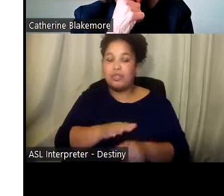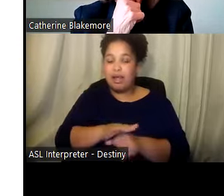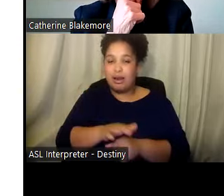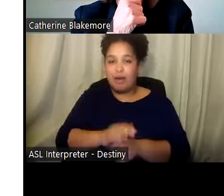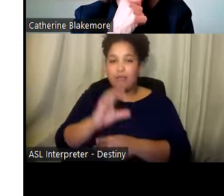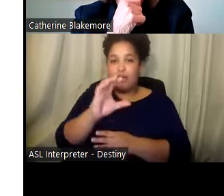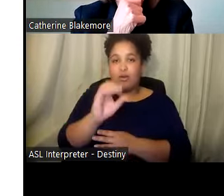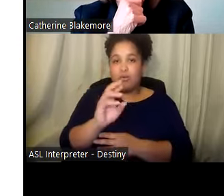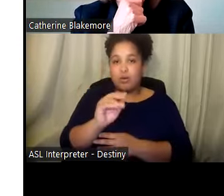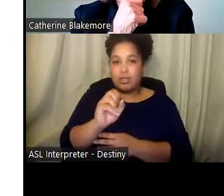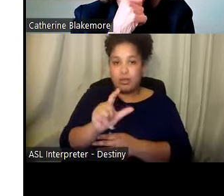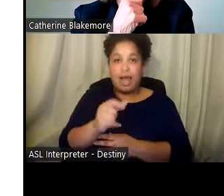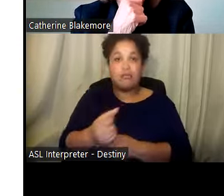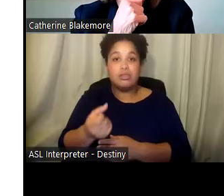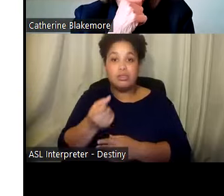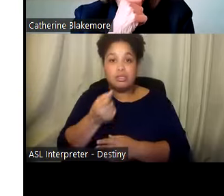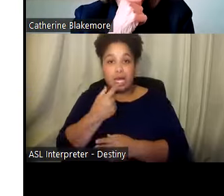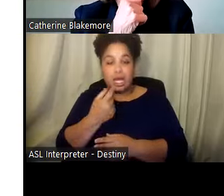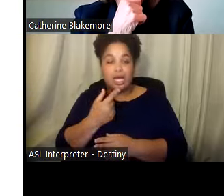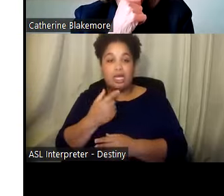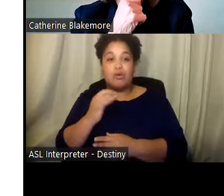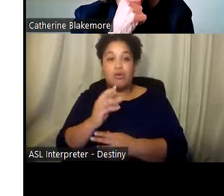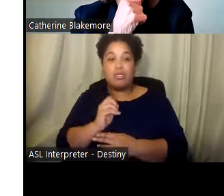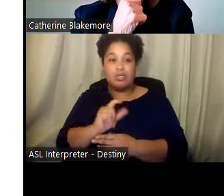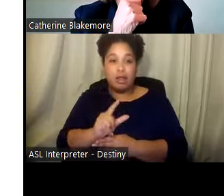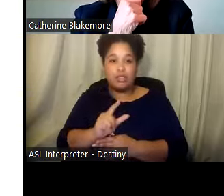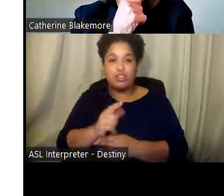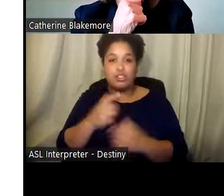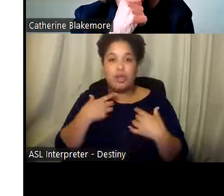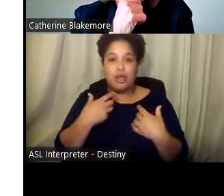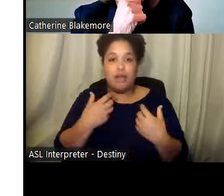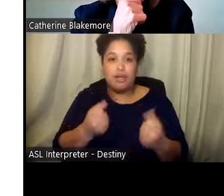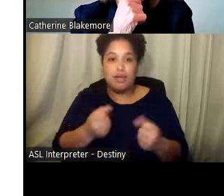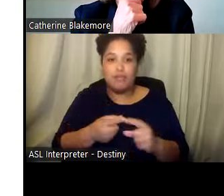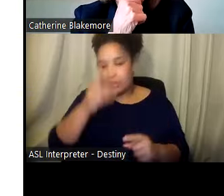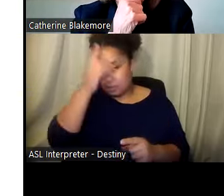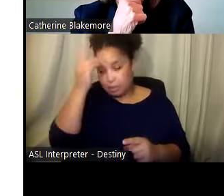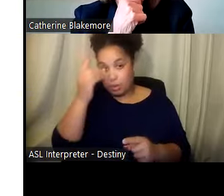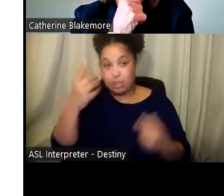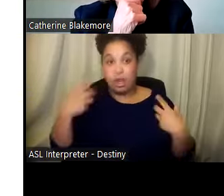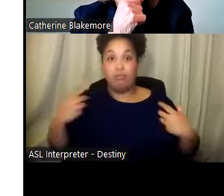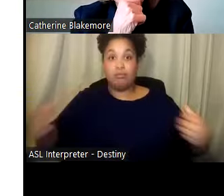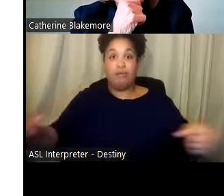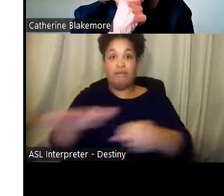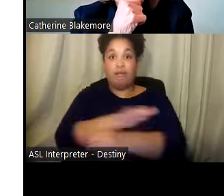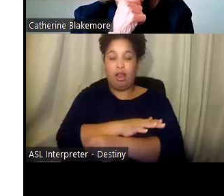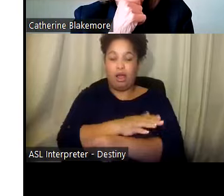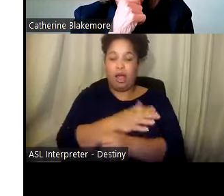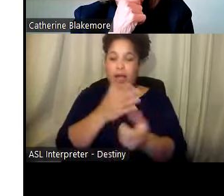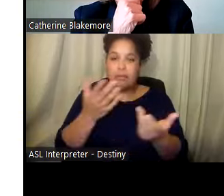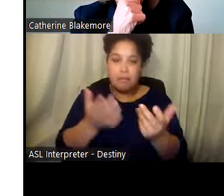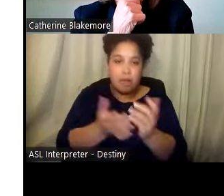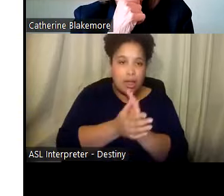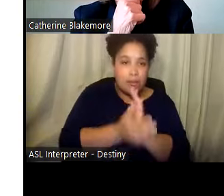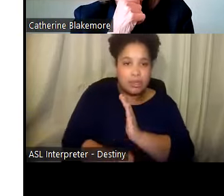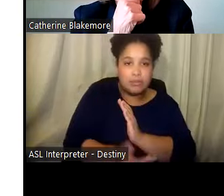for cortisol, she's recovering from dementia. Whether or not she'll ever regain the competencies